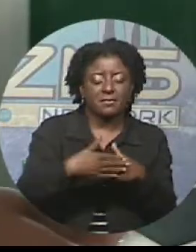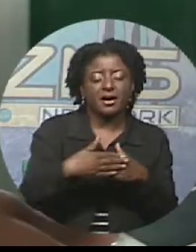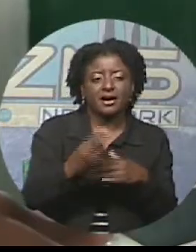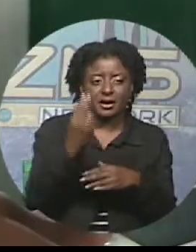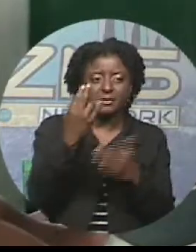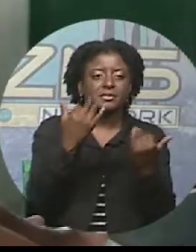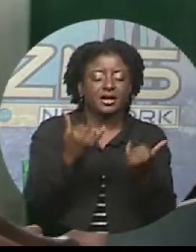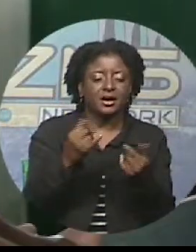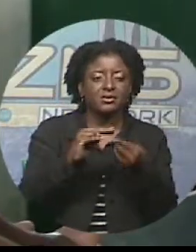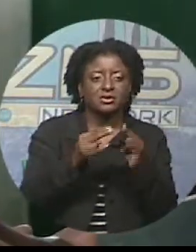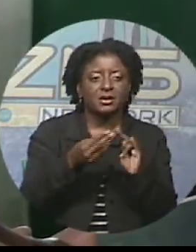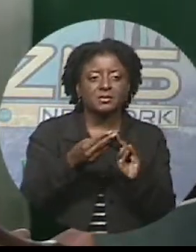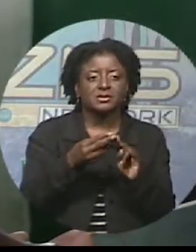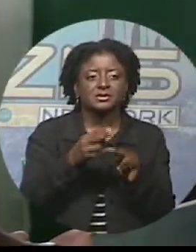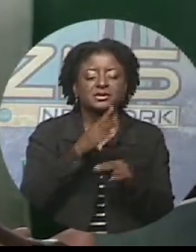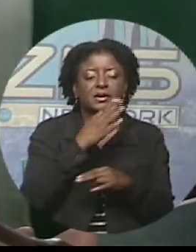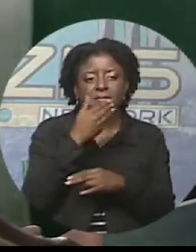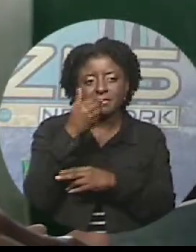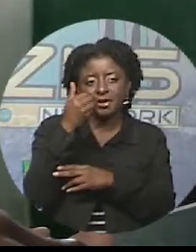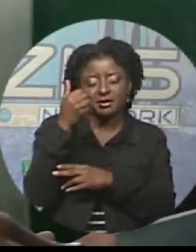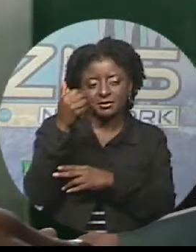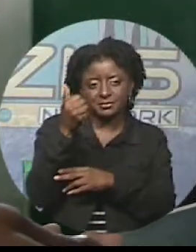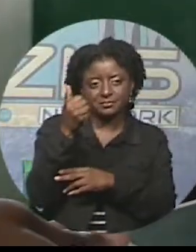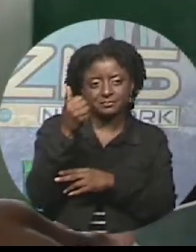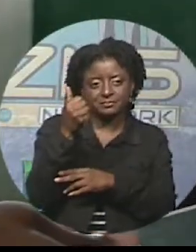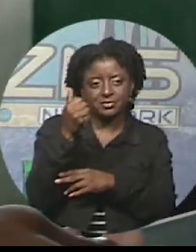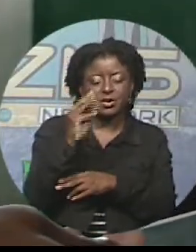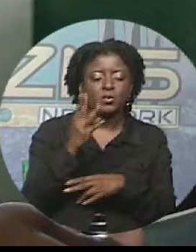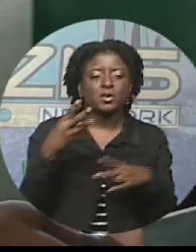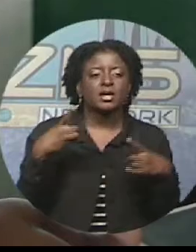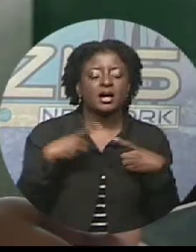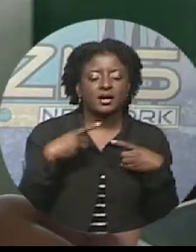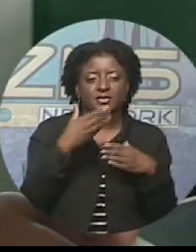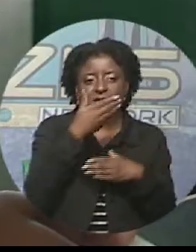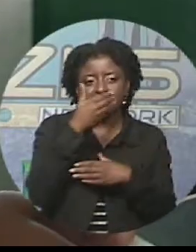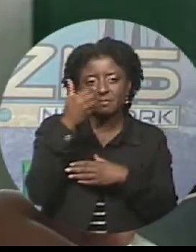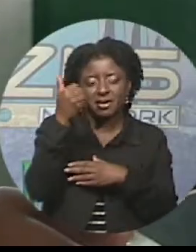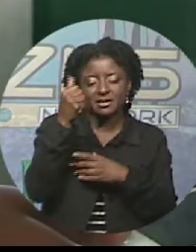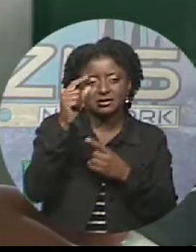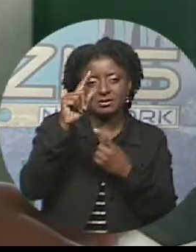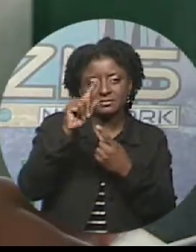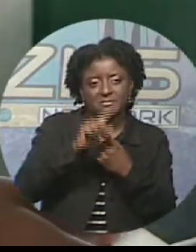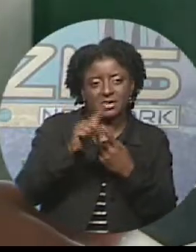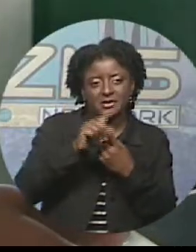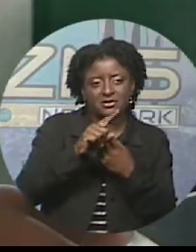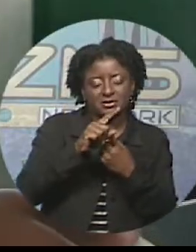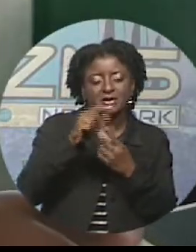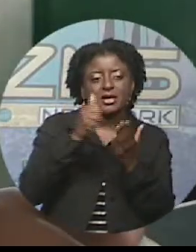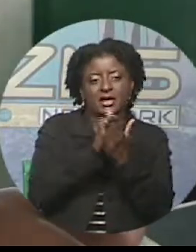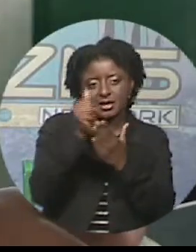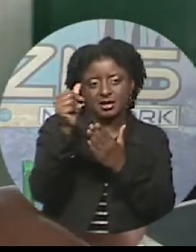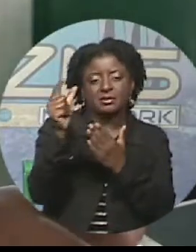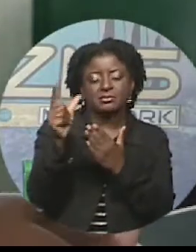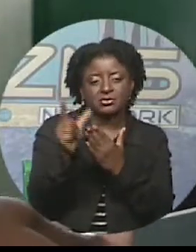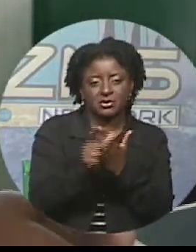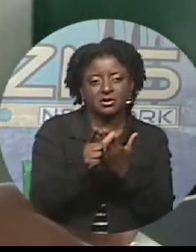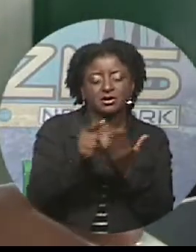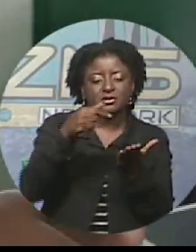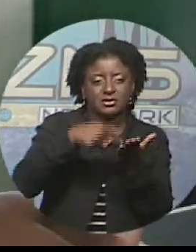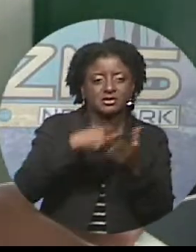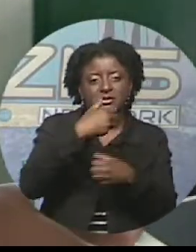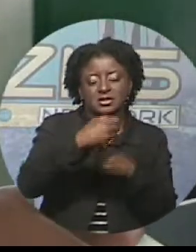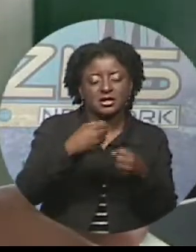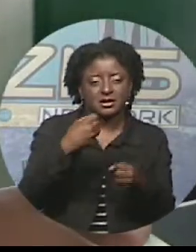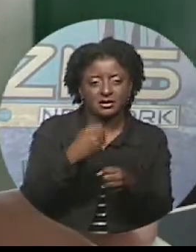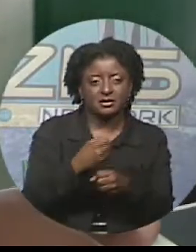Our numbers are doing better. I think we've turned the corner now. We had the best month in about 5 or 6 years in April this year, and